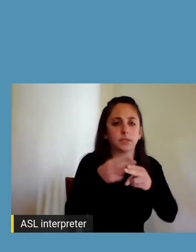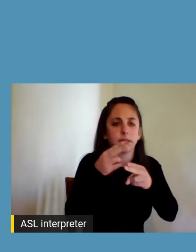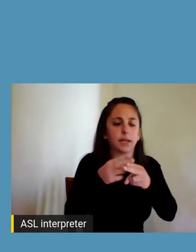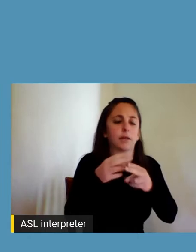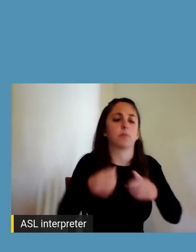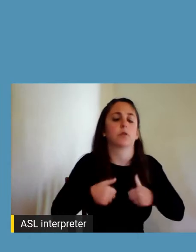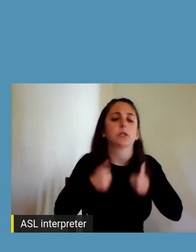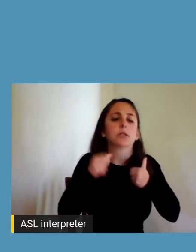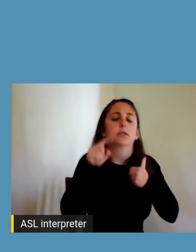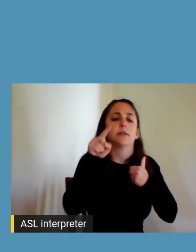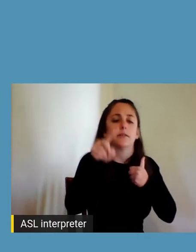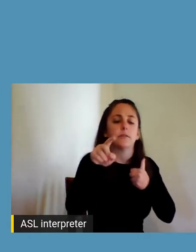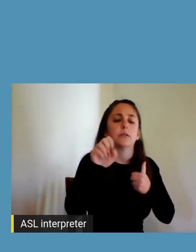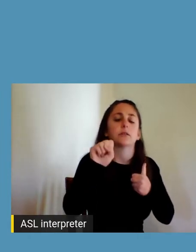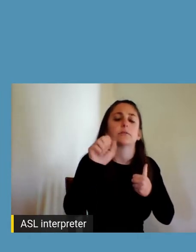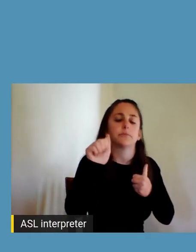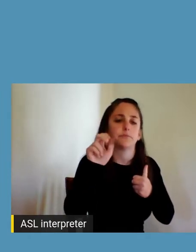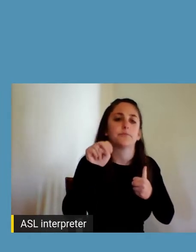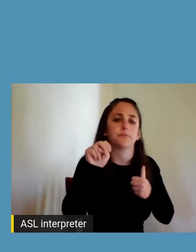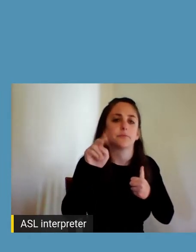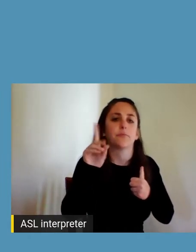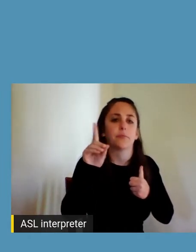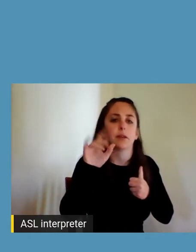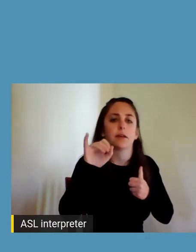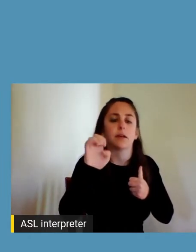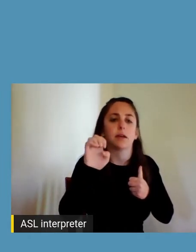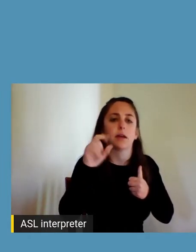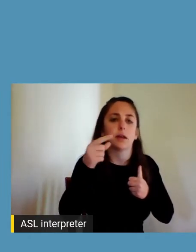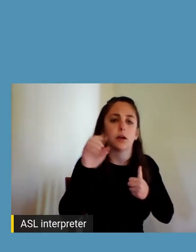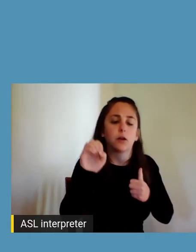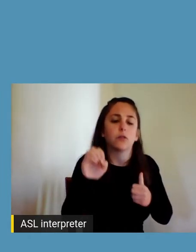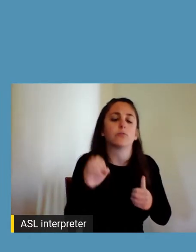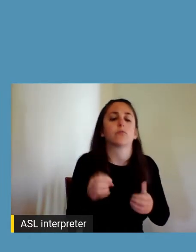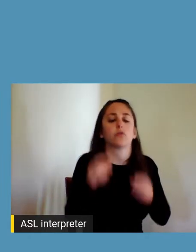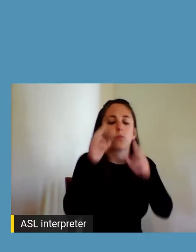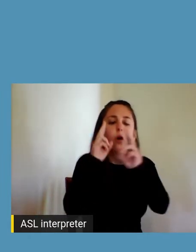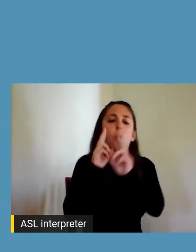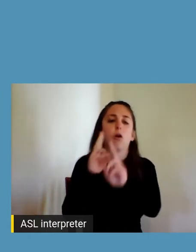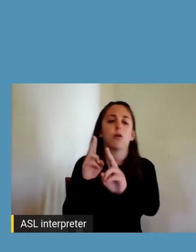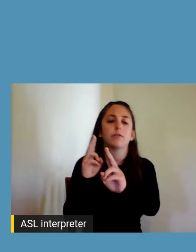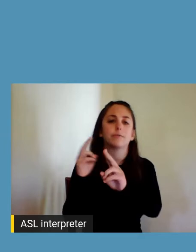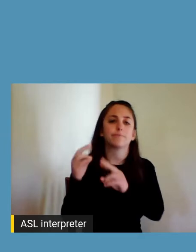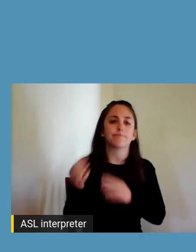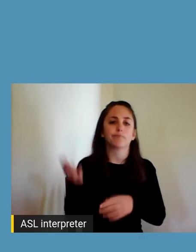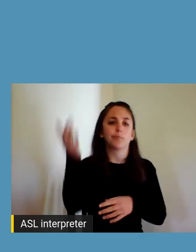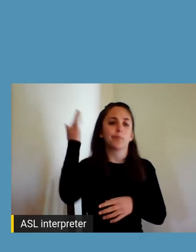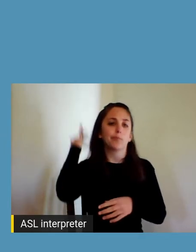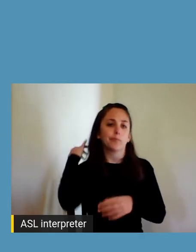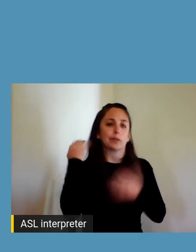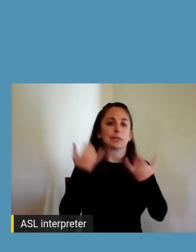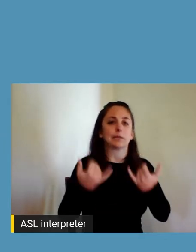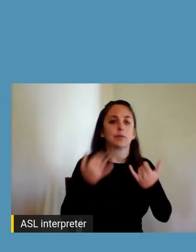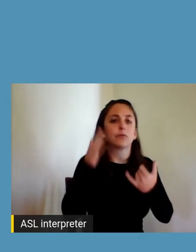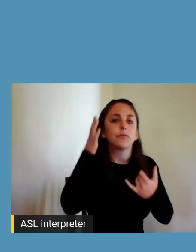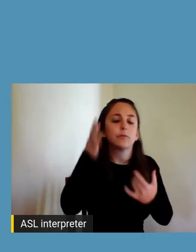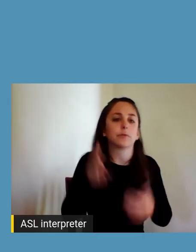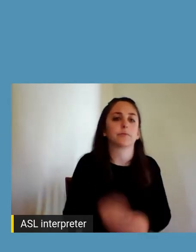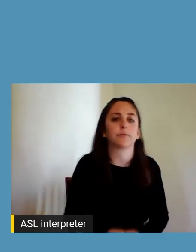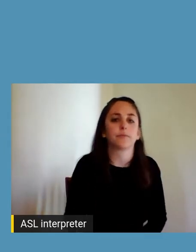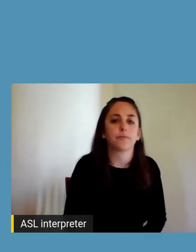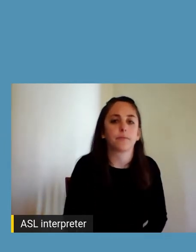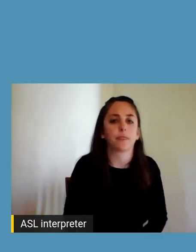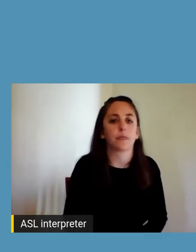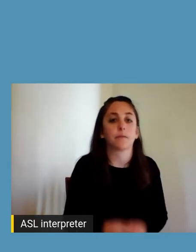Kumeyaay people to this region and seeks to honor these connections to both past and present. Lastly, before I get started, the size of